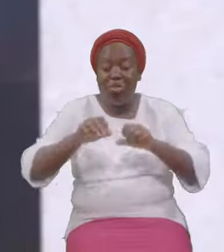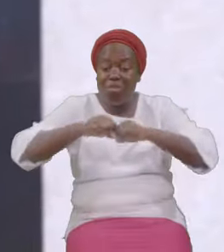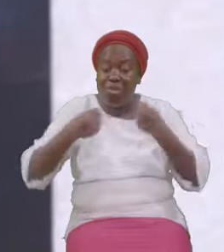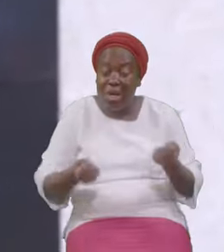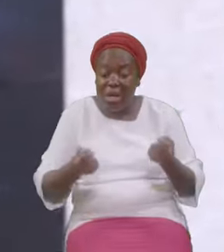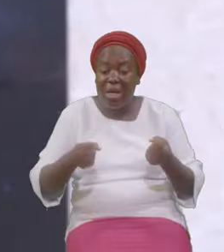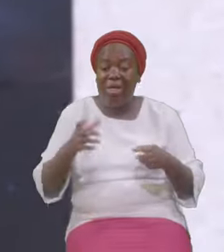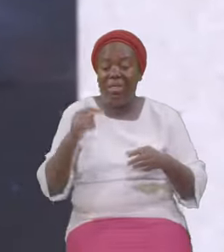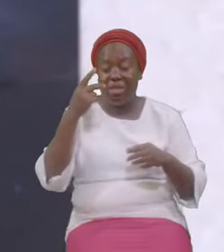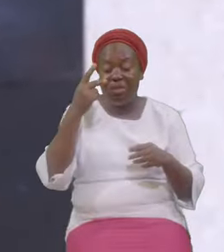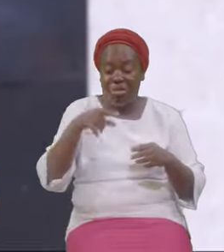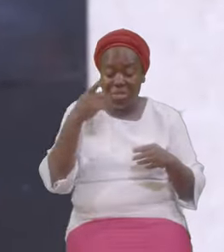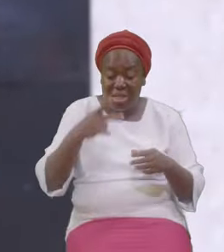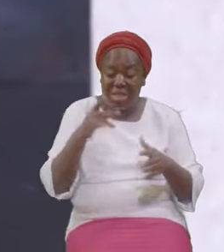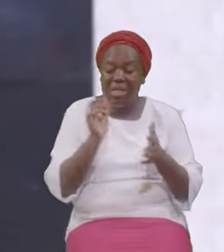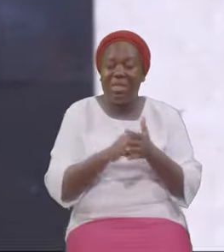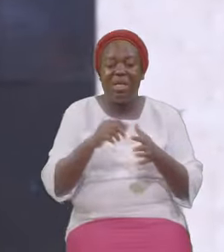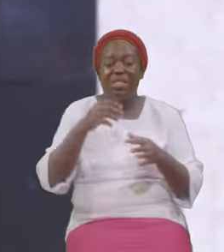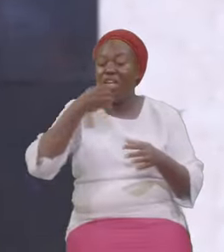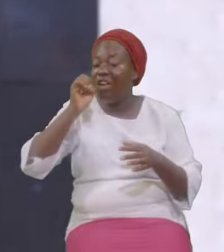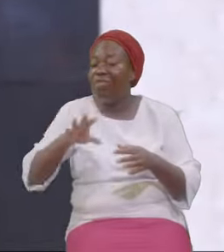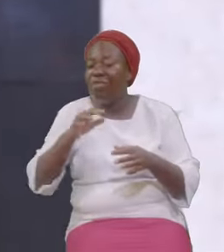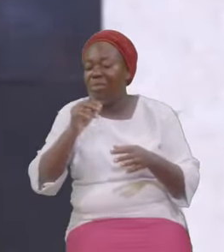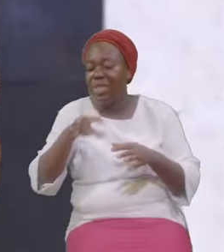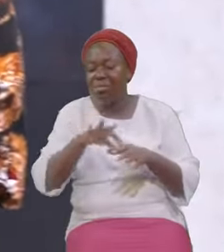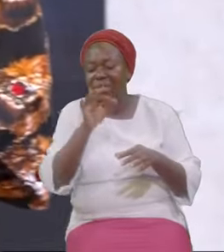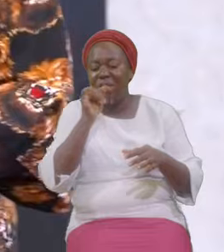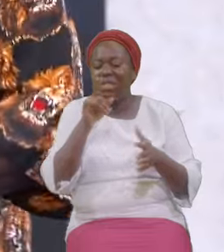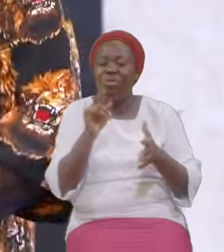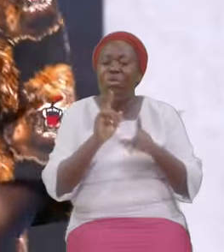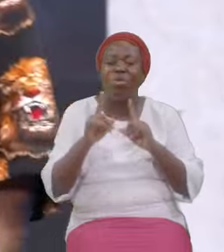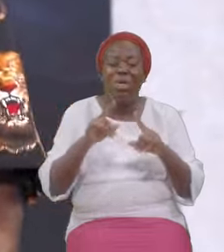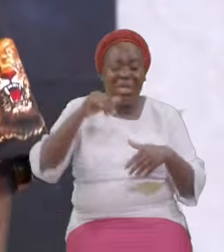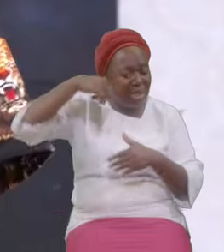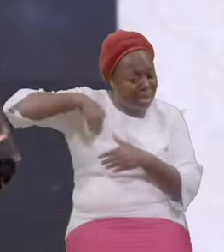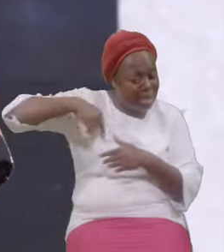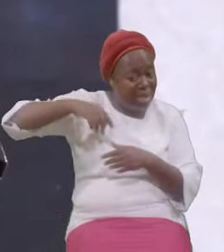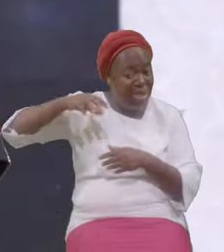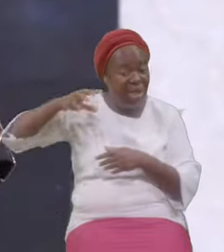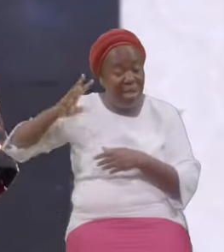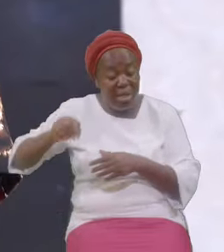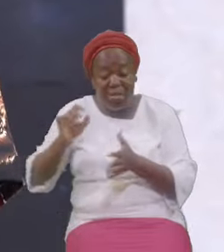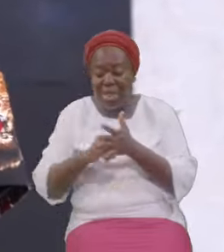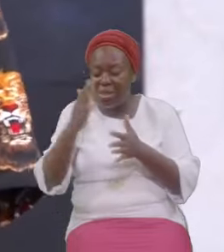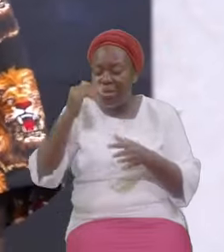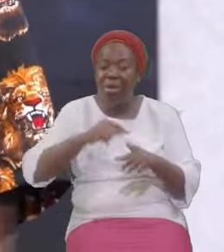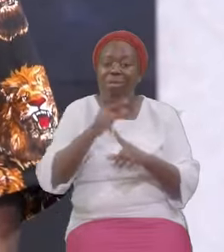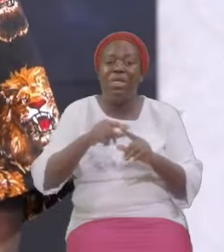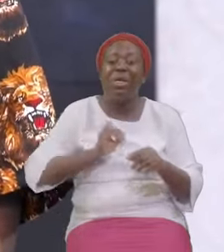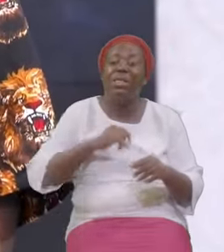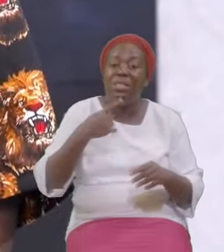the one talking inside him. That's why when I say, if you want your sins to